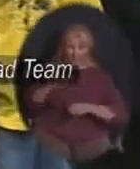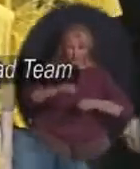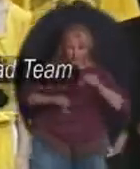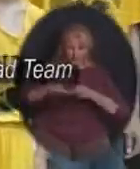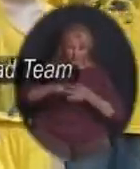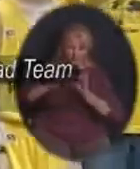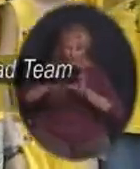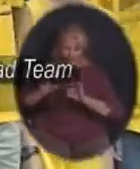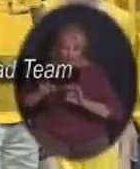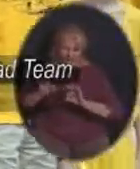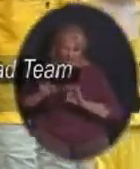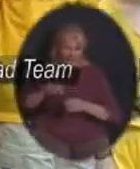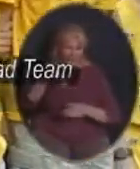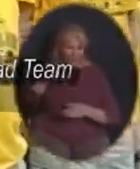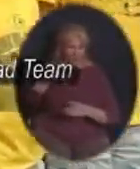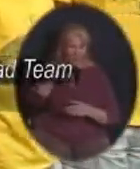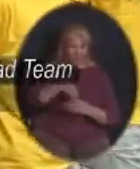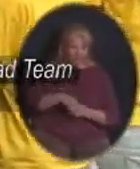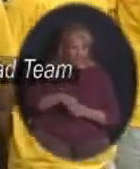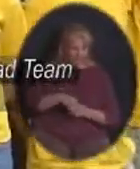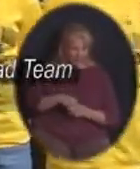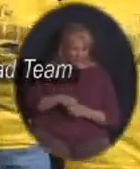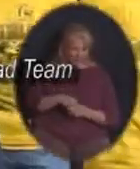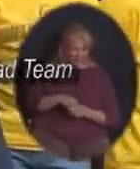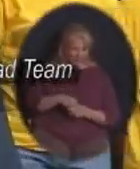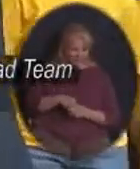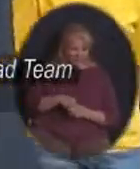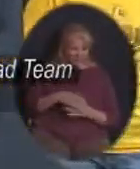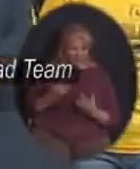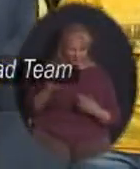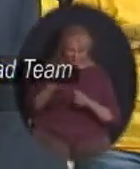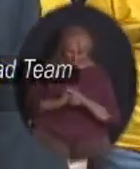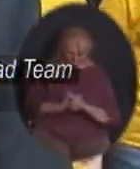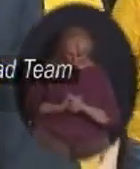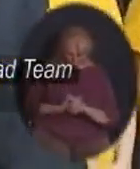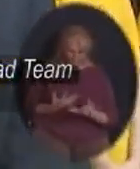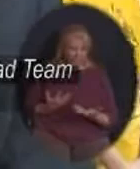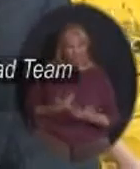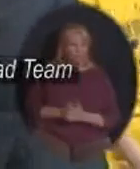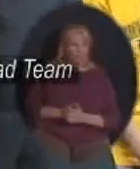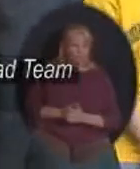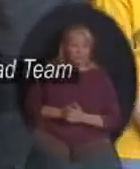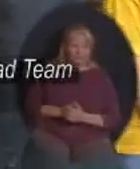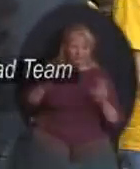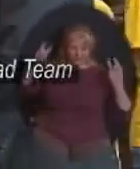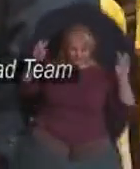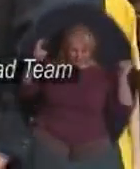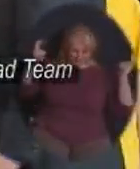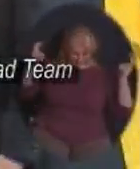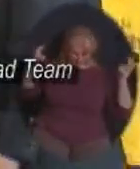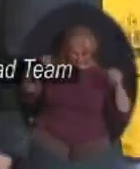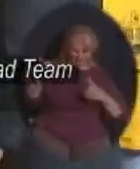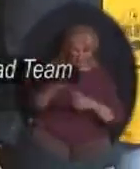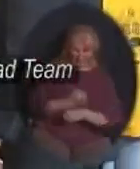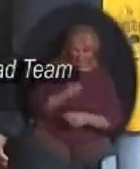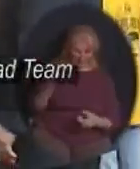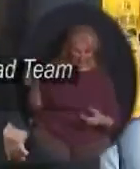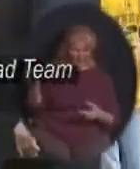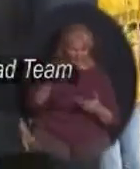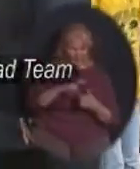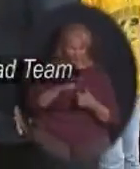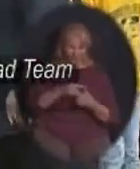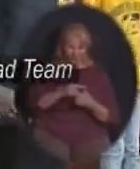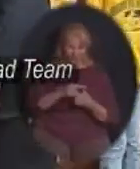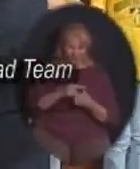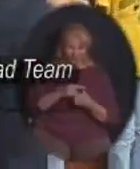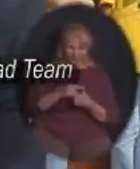month. Go team. Their topics that they have that they won included aquifers,